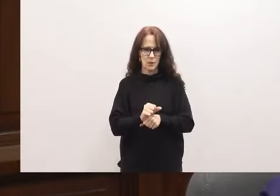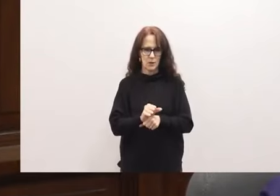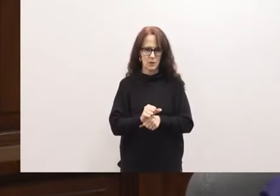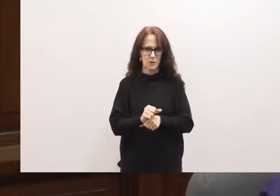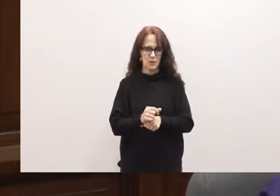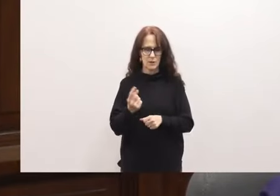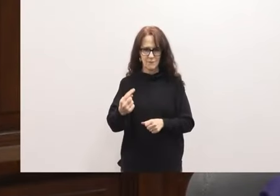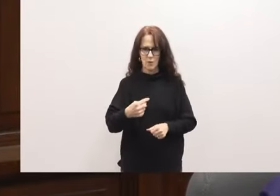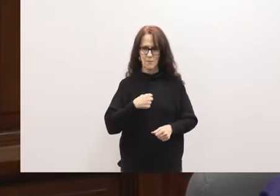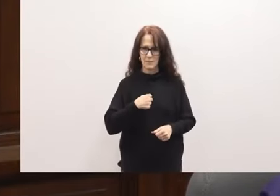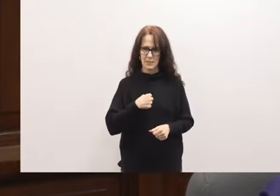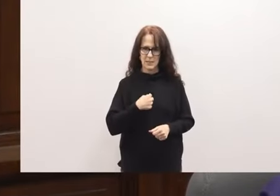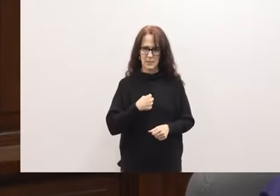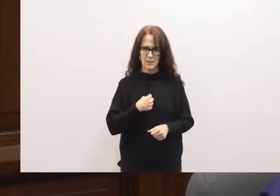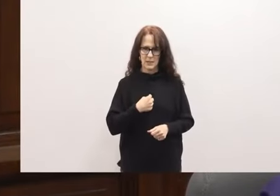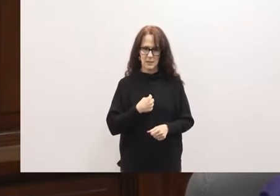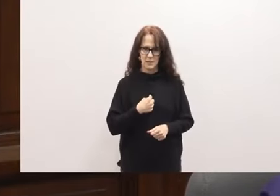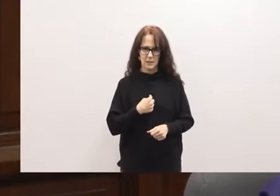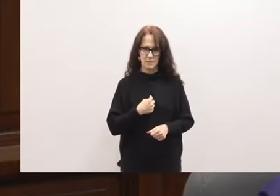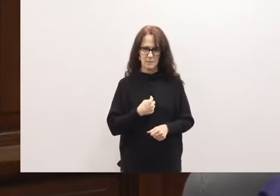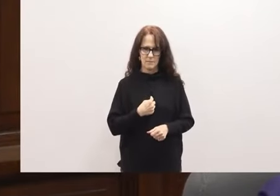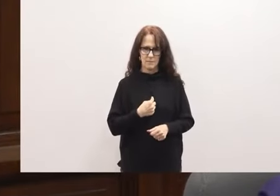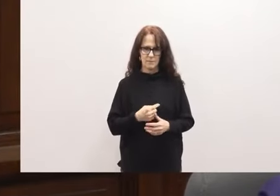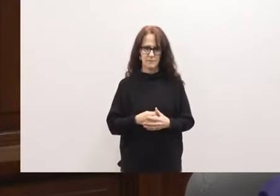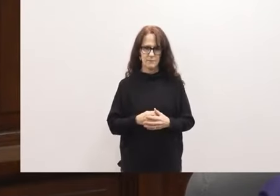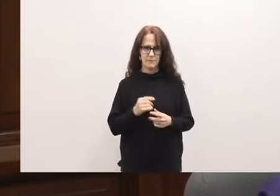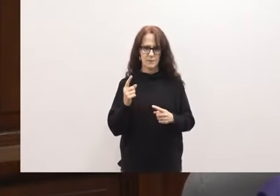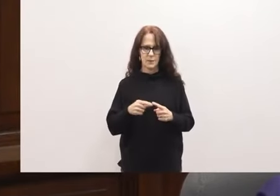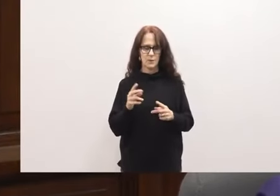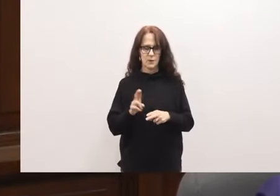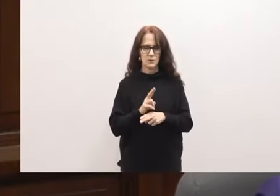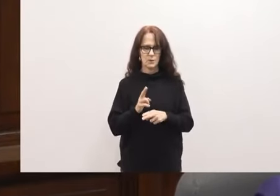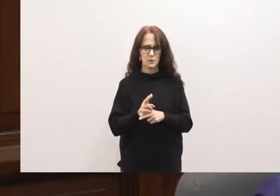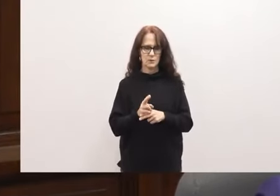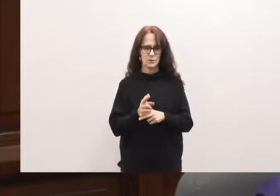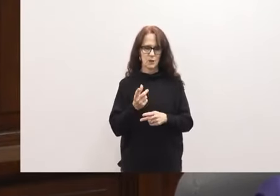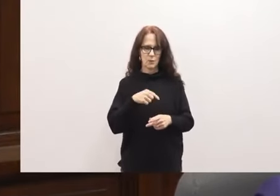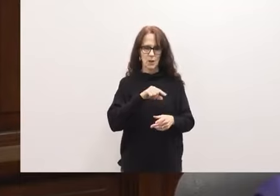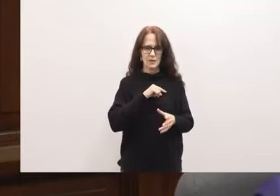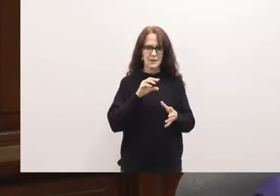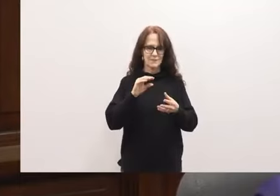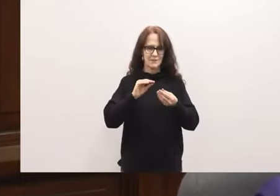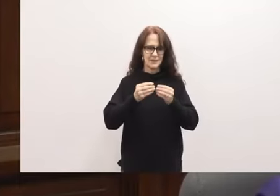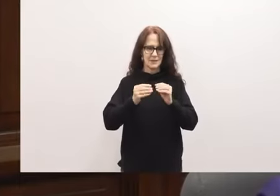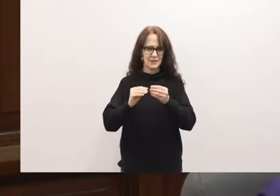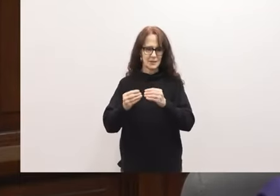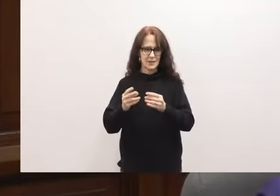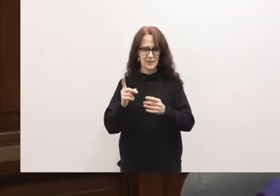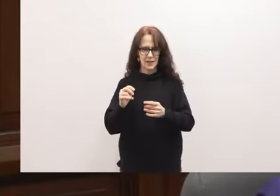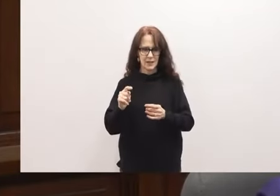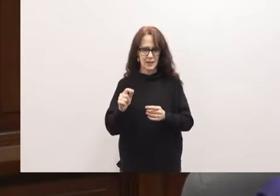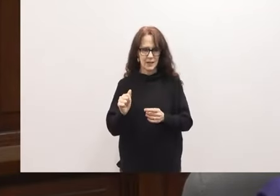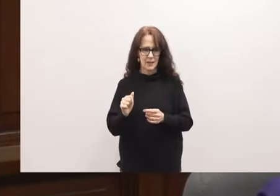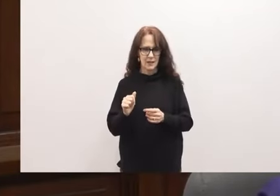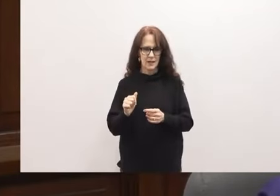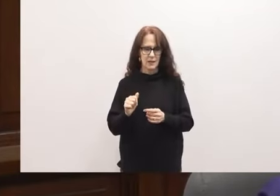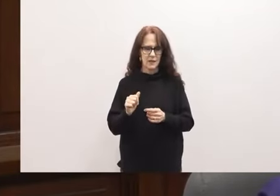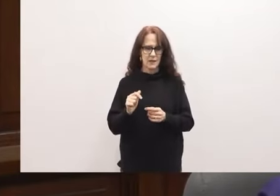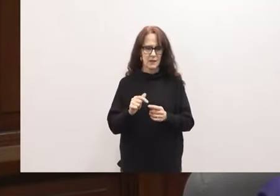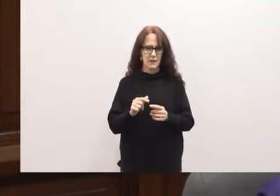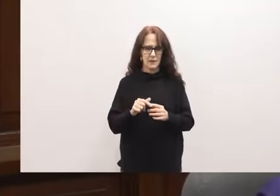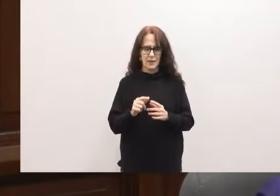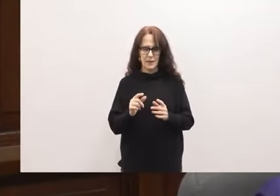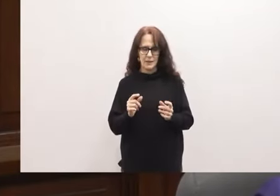me, that's to me, when we use qualitative data, what are we looking for in terms of those sparkles of